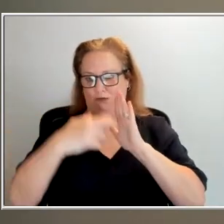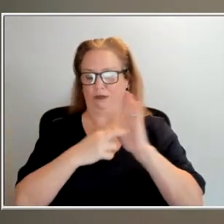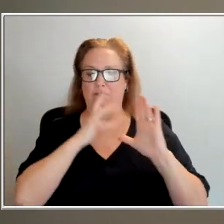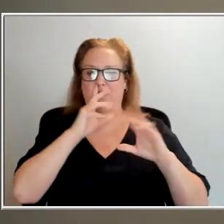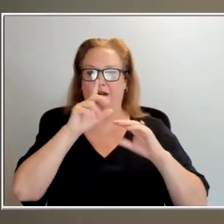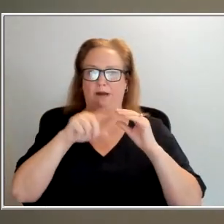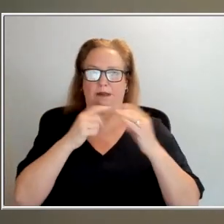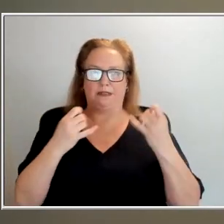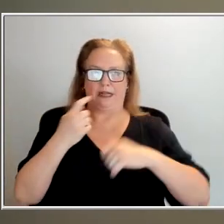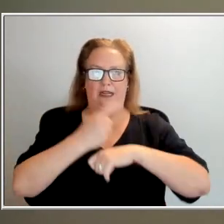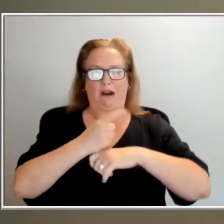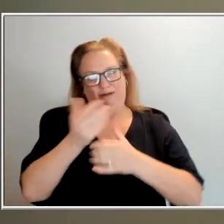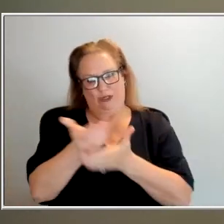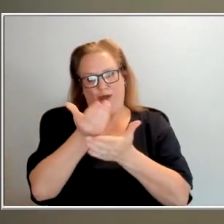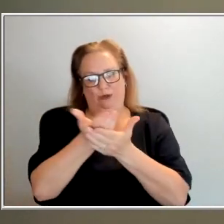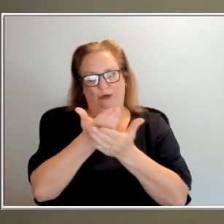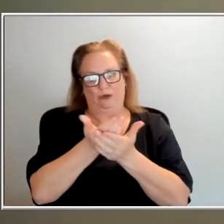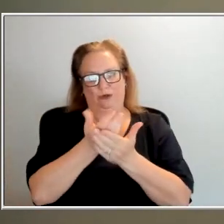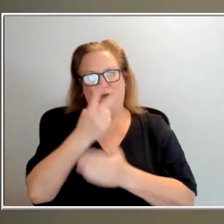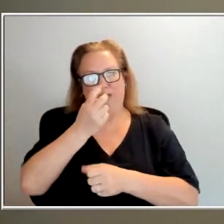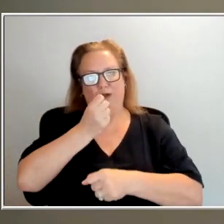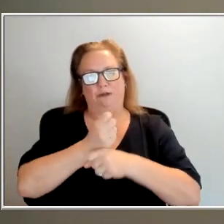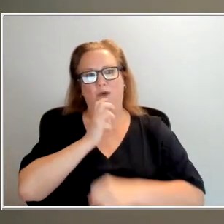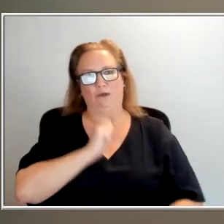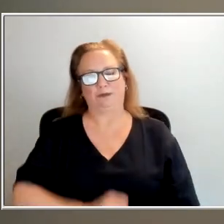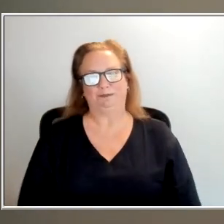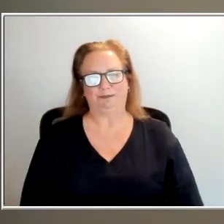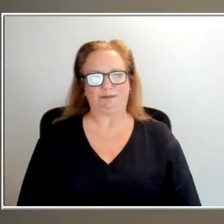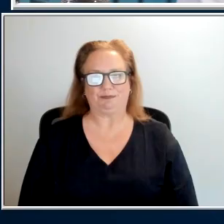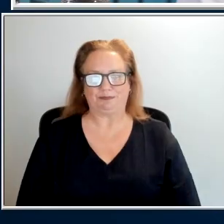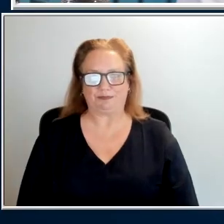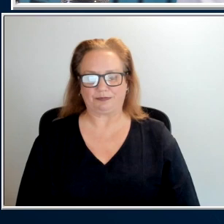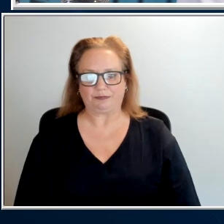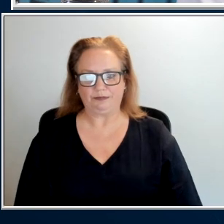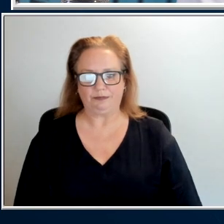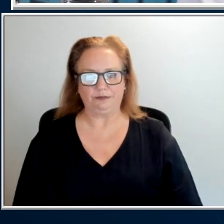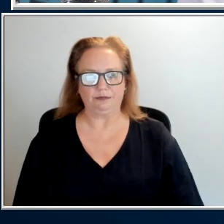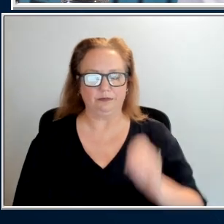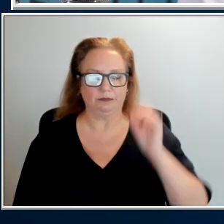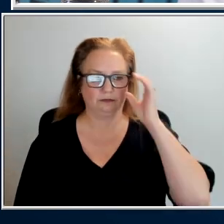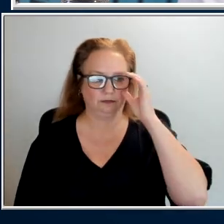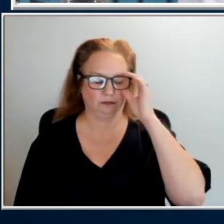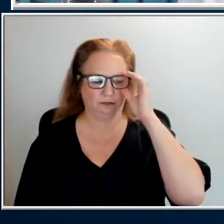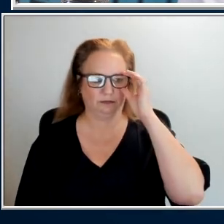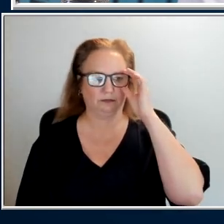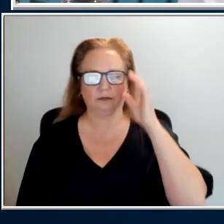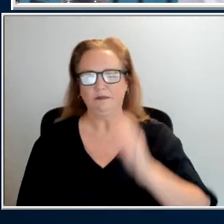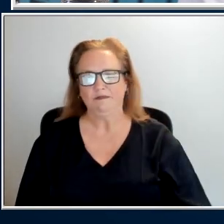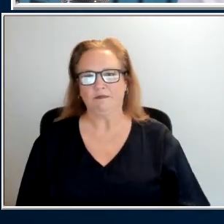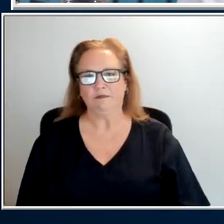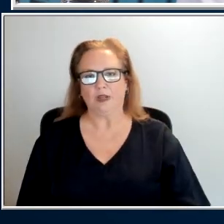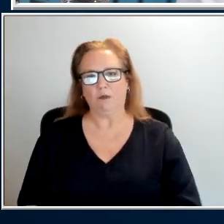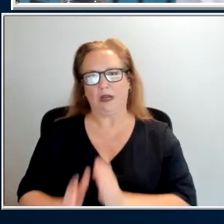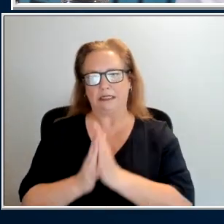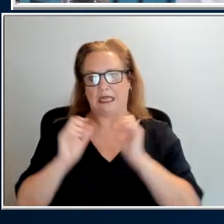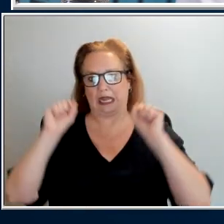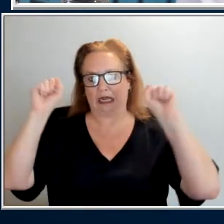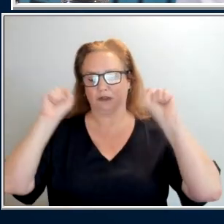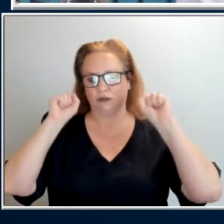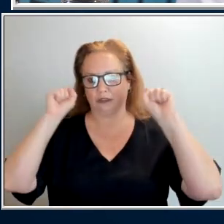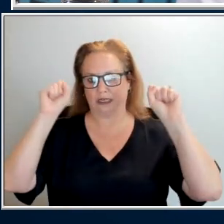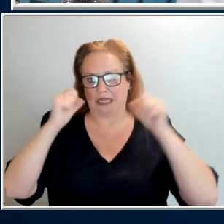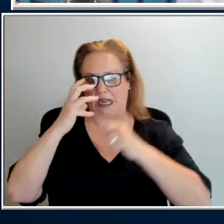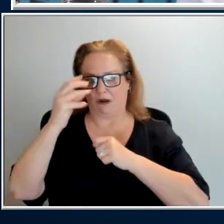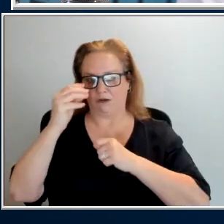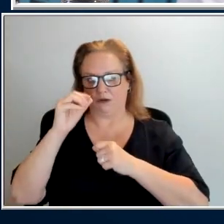about today are pretty new, only 2 years old. So, just to ask, is exercising outdoors in a